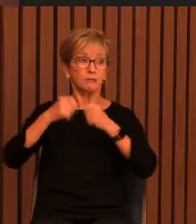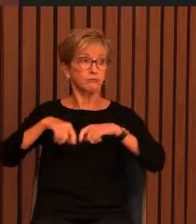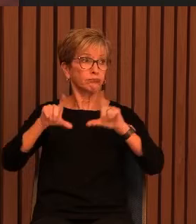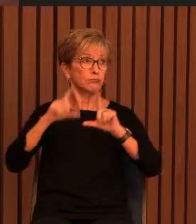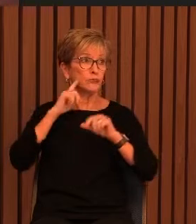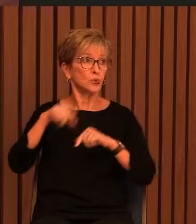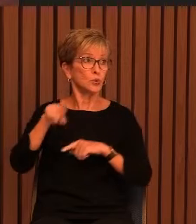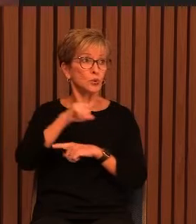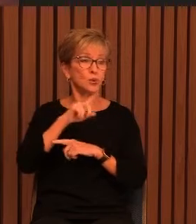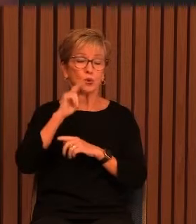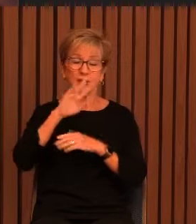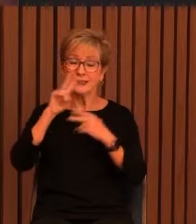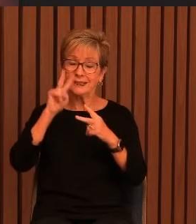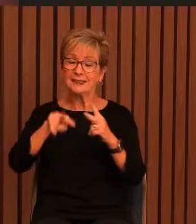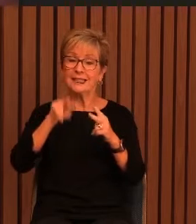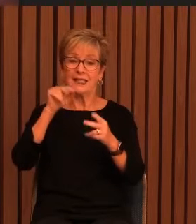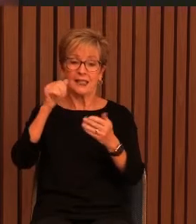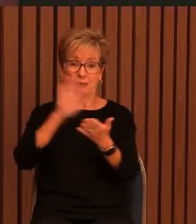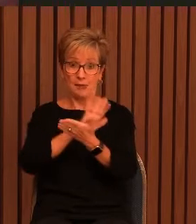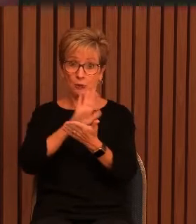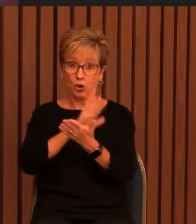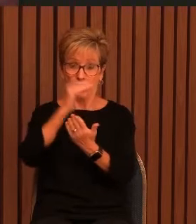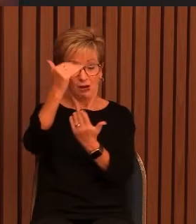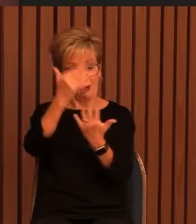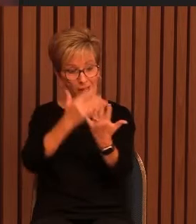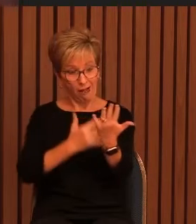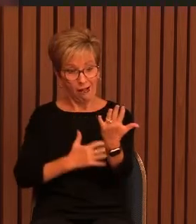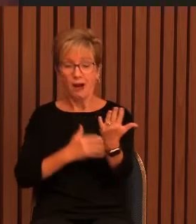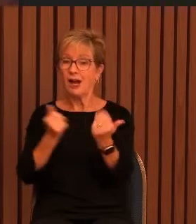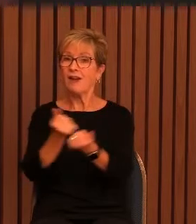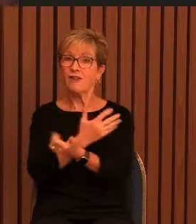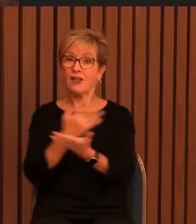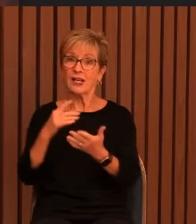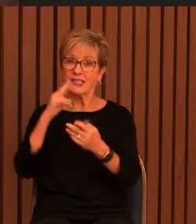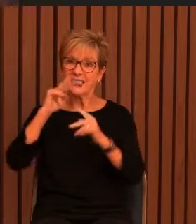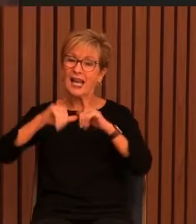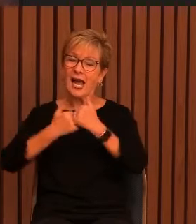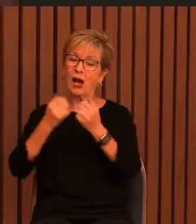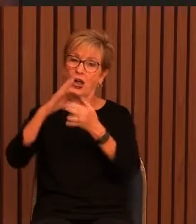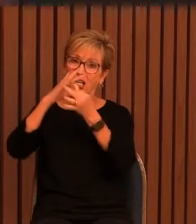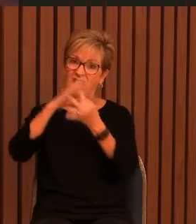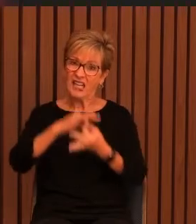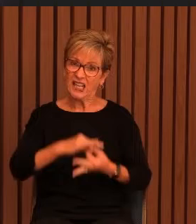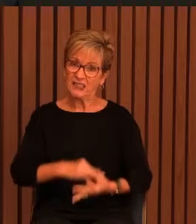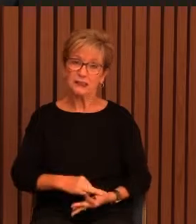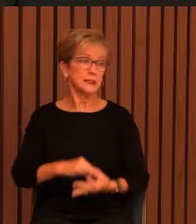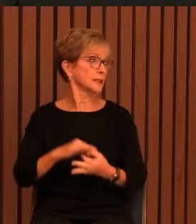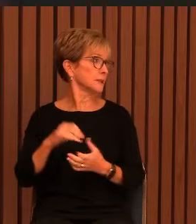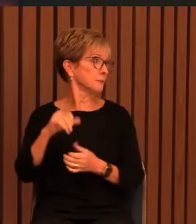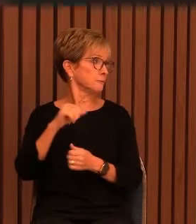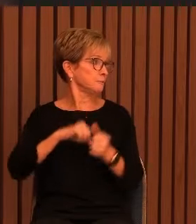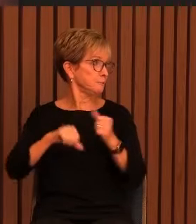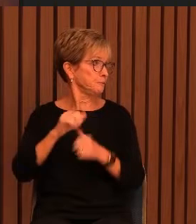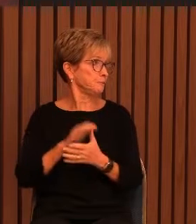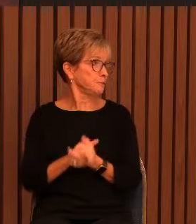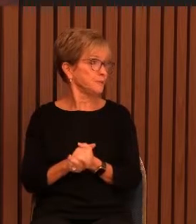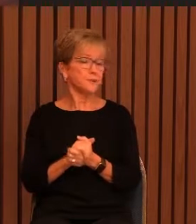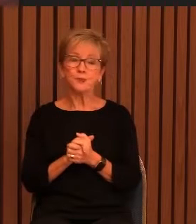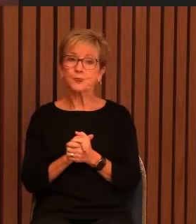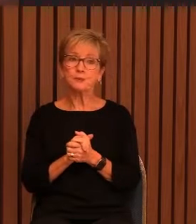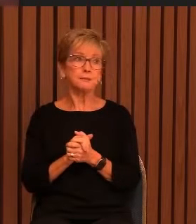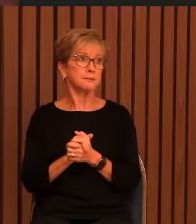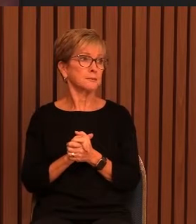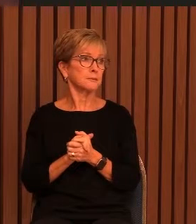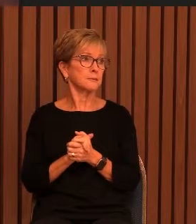the initiatives on one page and kind of shows you how that connects. I think you're pulling that up.